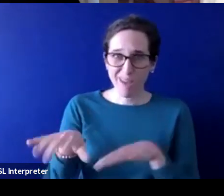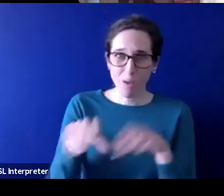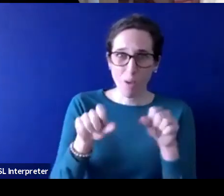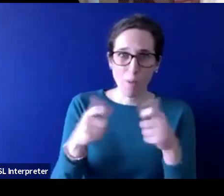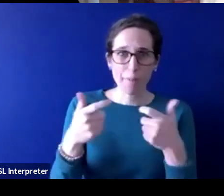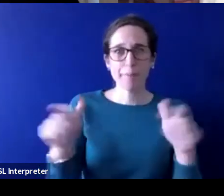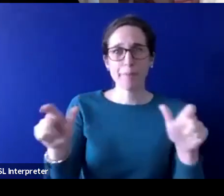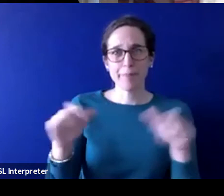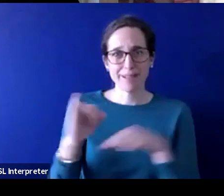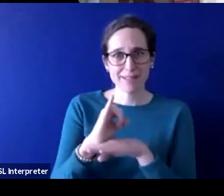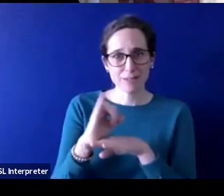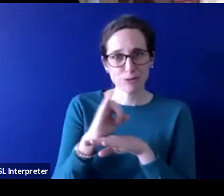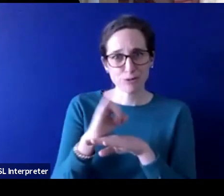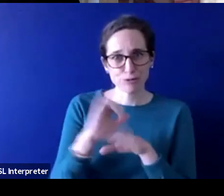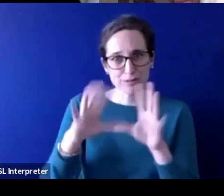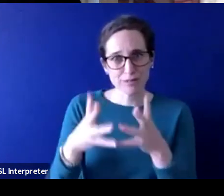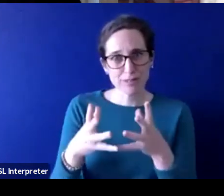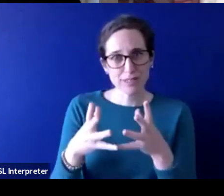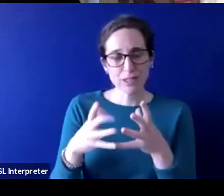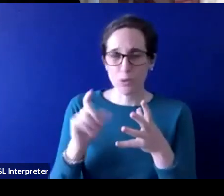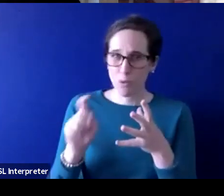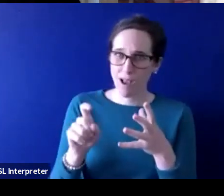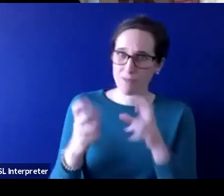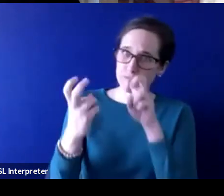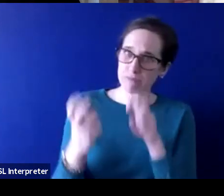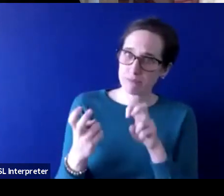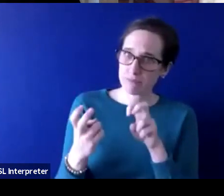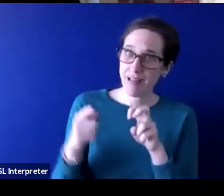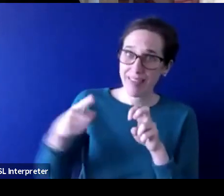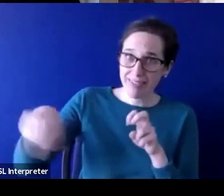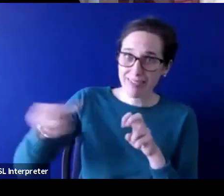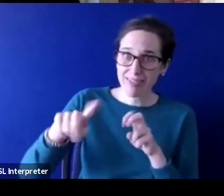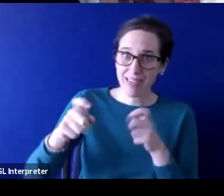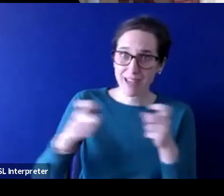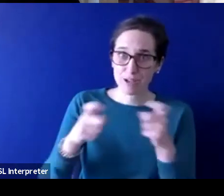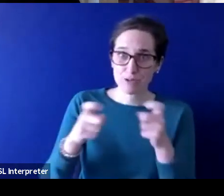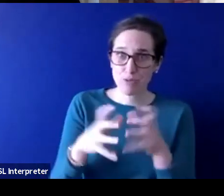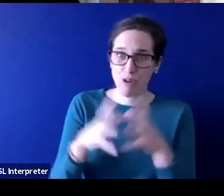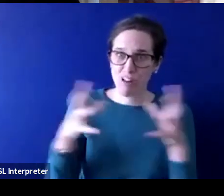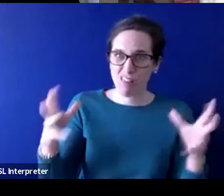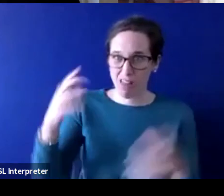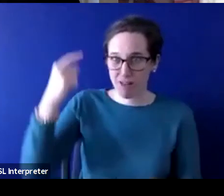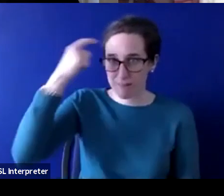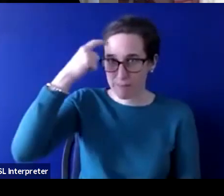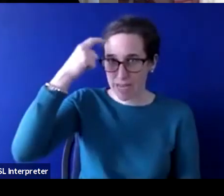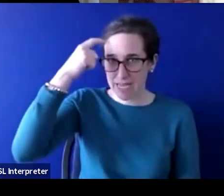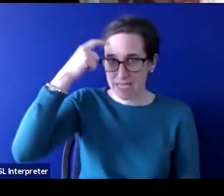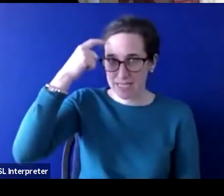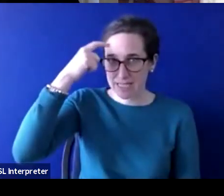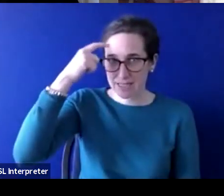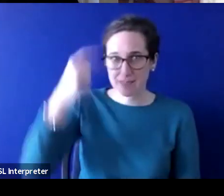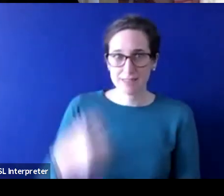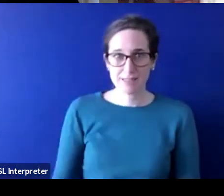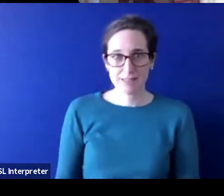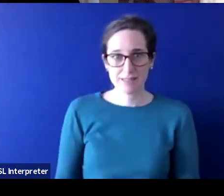have to step in the room and speak to them because they control a lot of minds. And like, I know you go back to like social media as a whole, but it